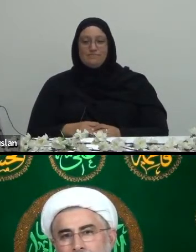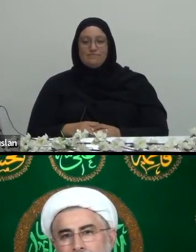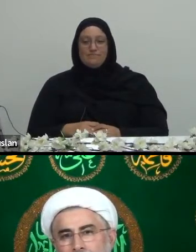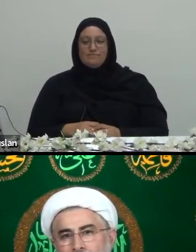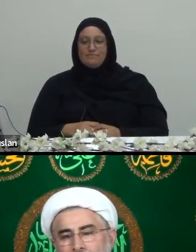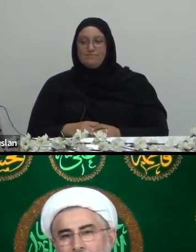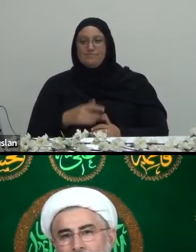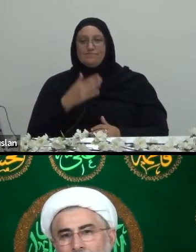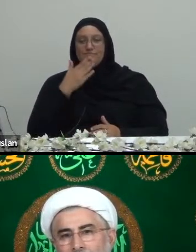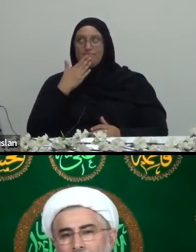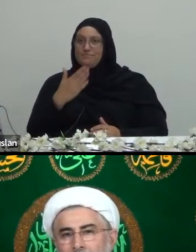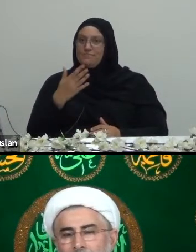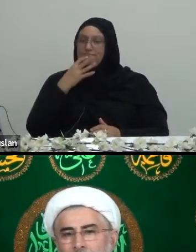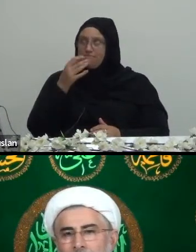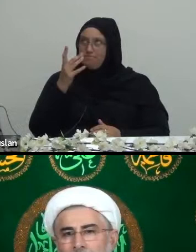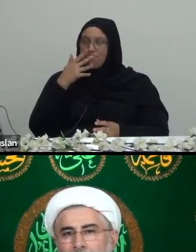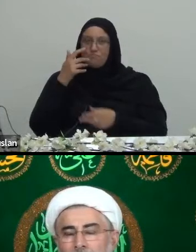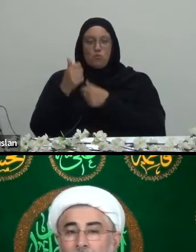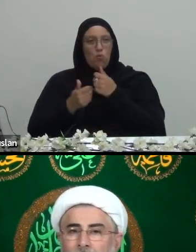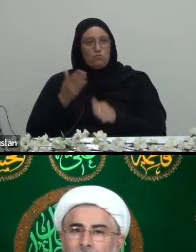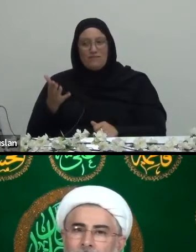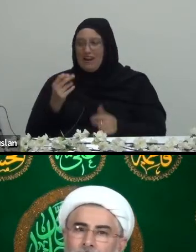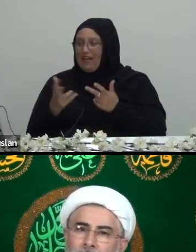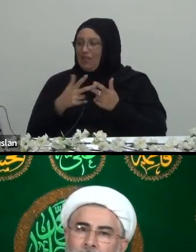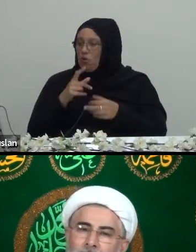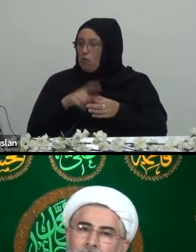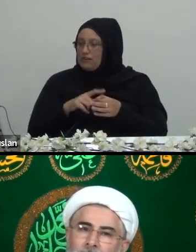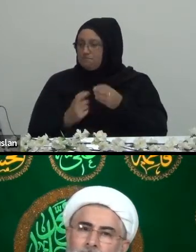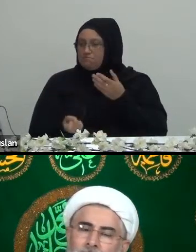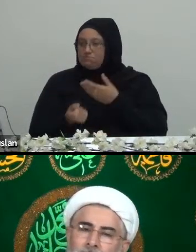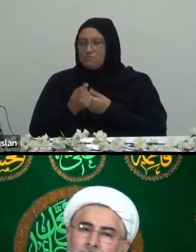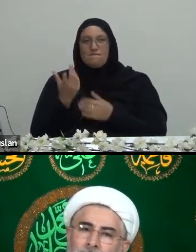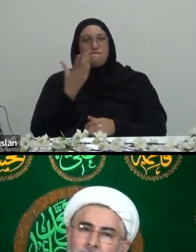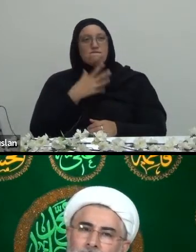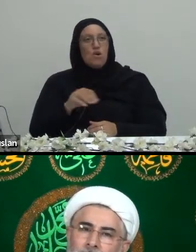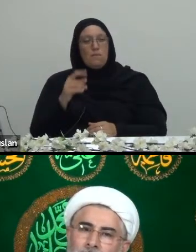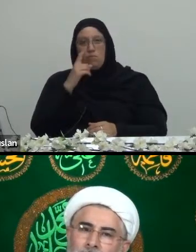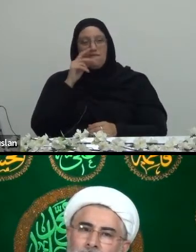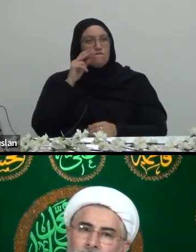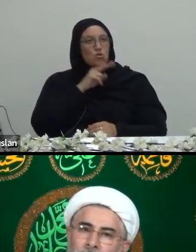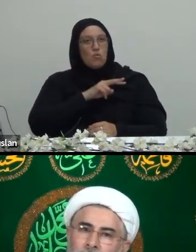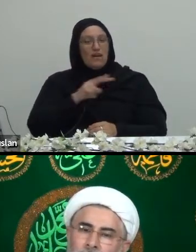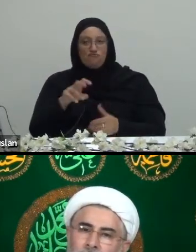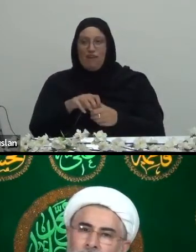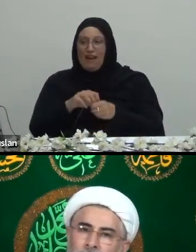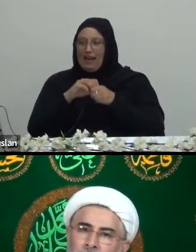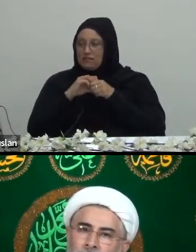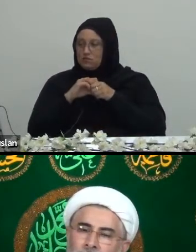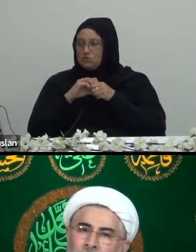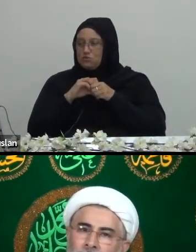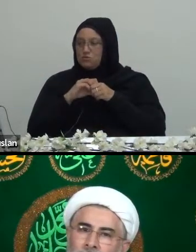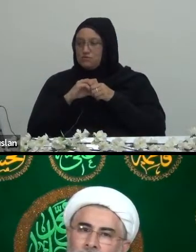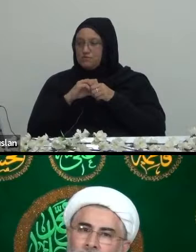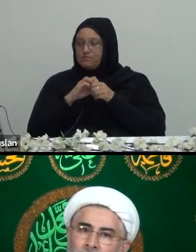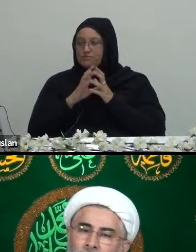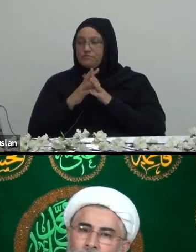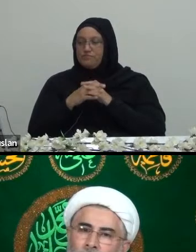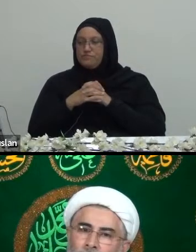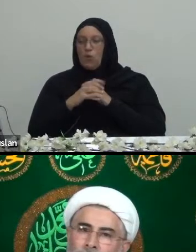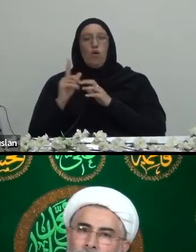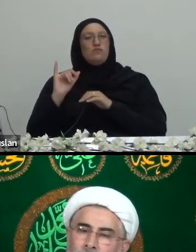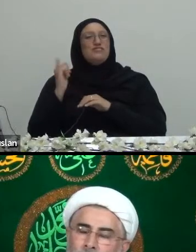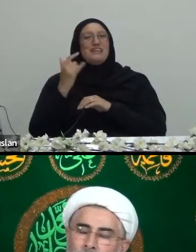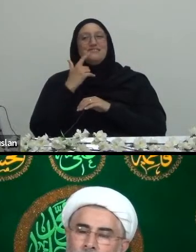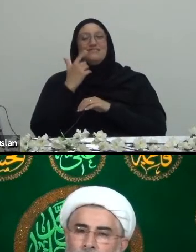Ahsant, Jazakallah khair. Sheikh, we've got another question which has come in from our viewers, and it's related to what you were discussing